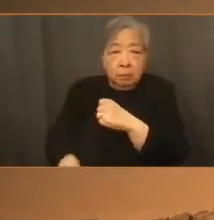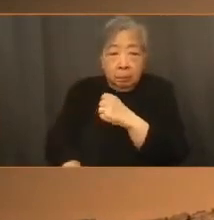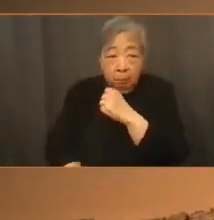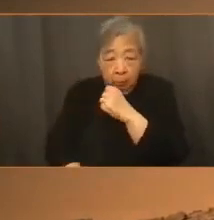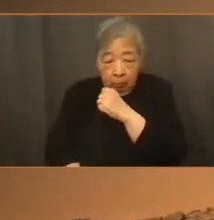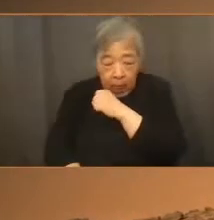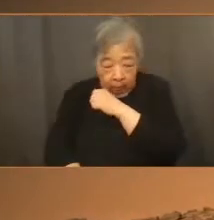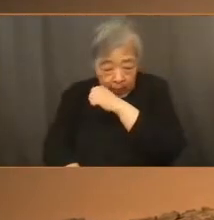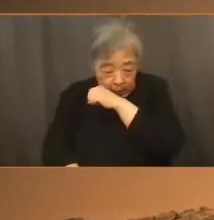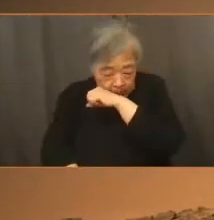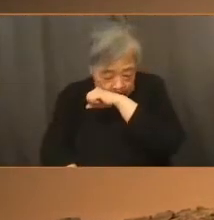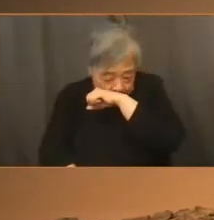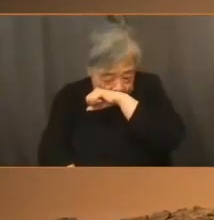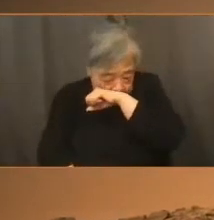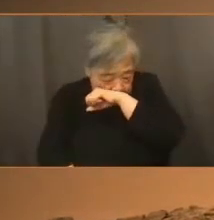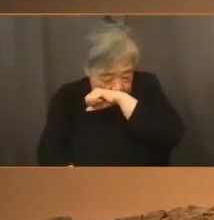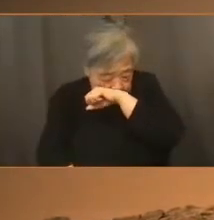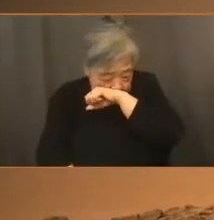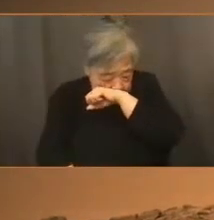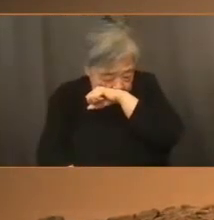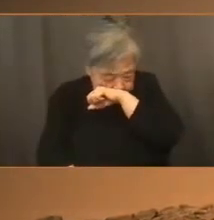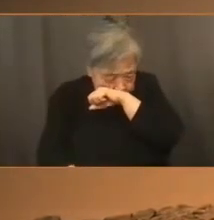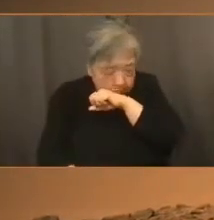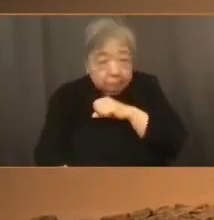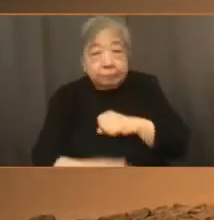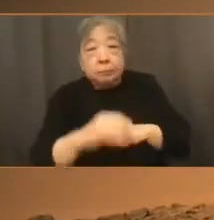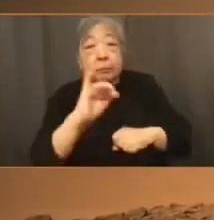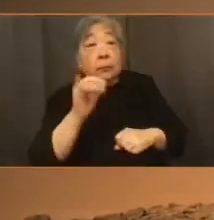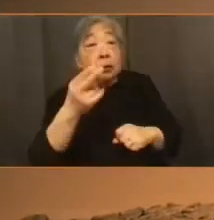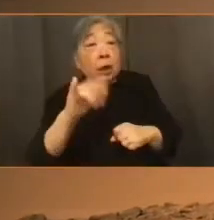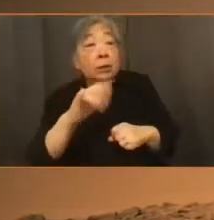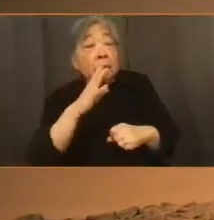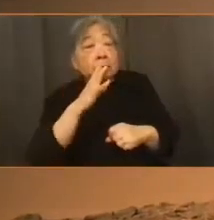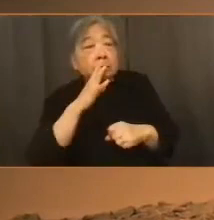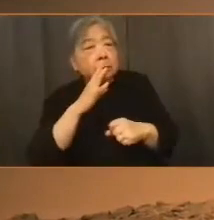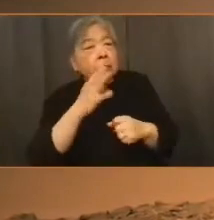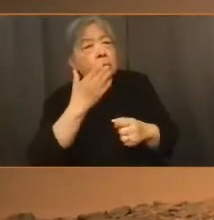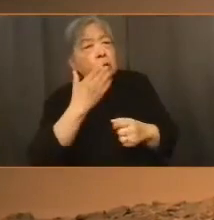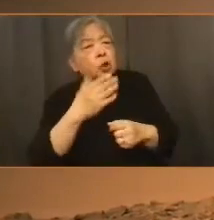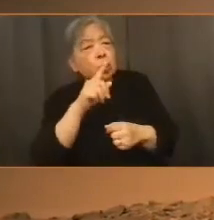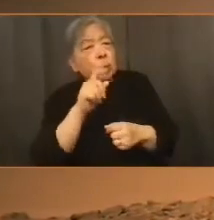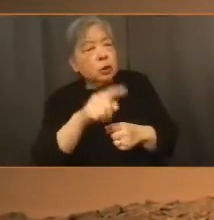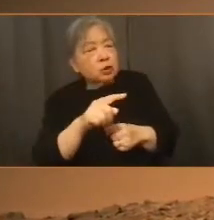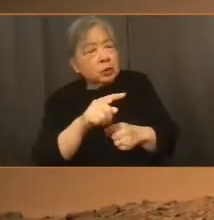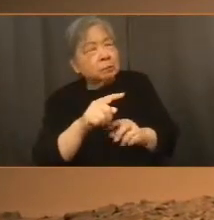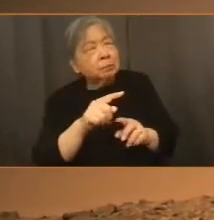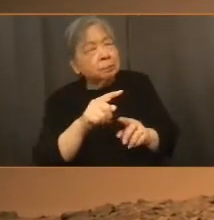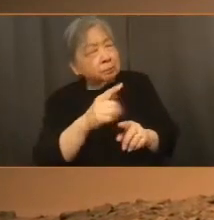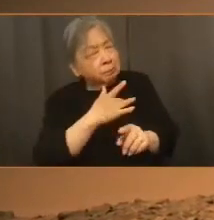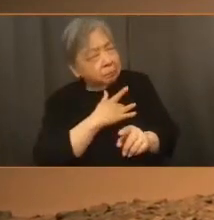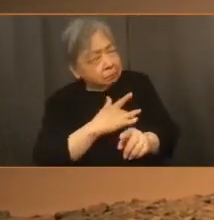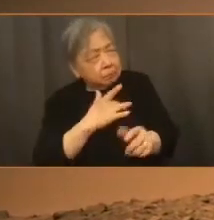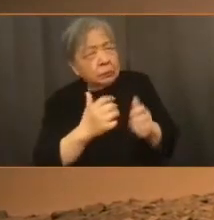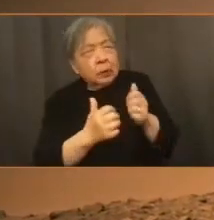That's a good question. So I think always the most challenging parts to the flight are going to be